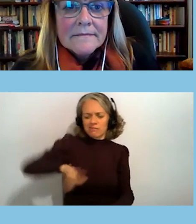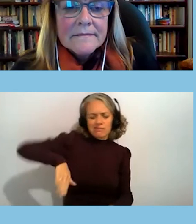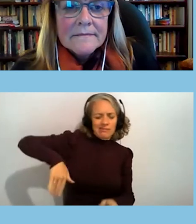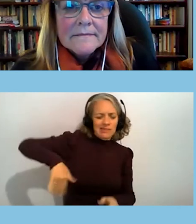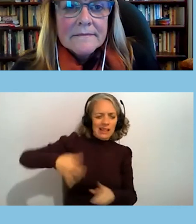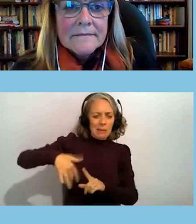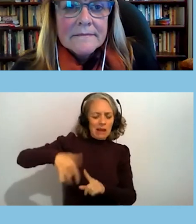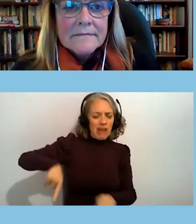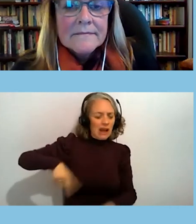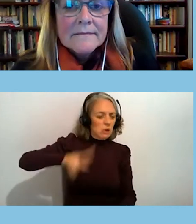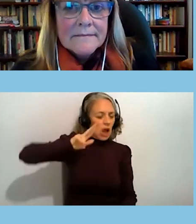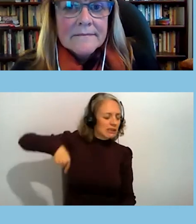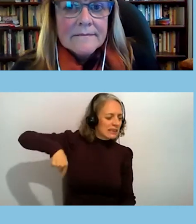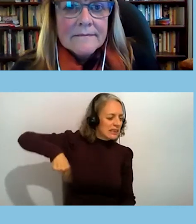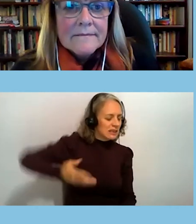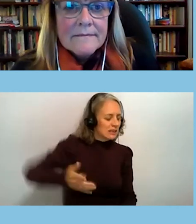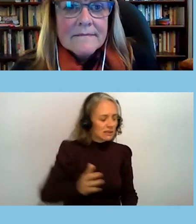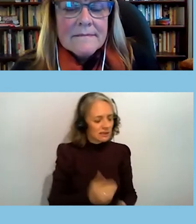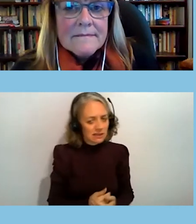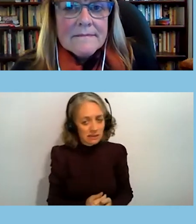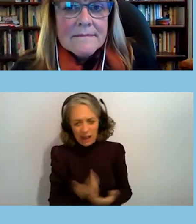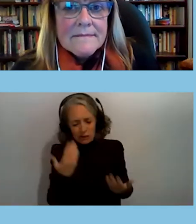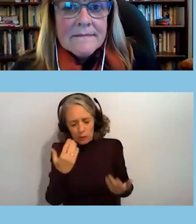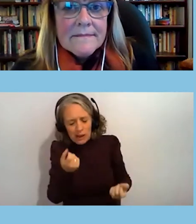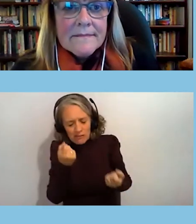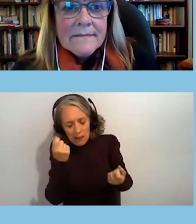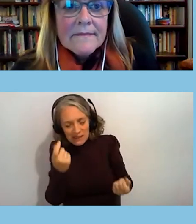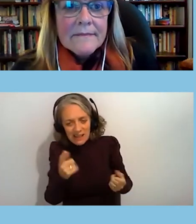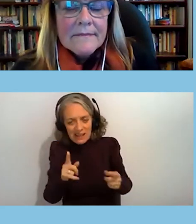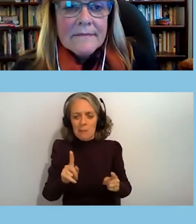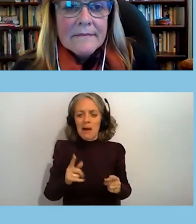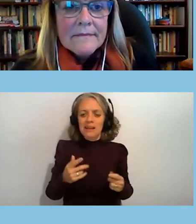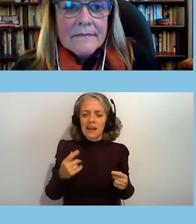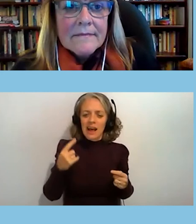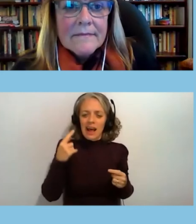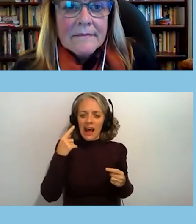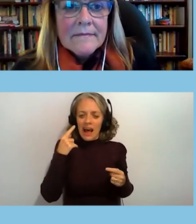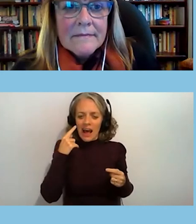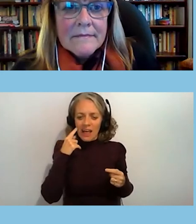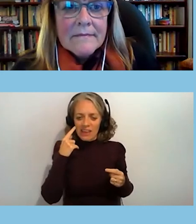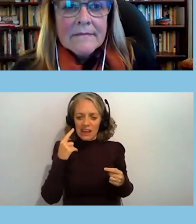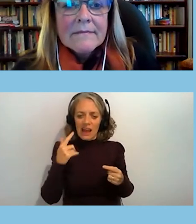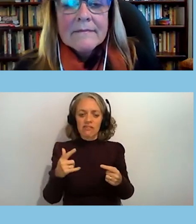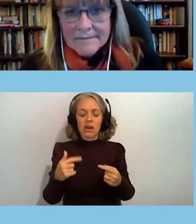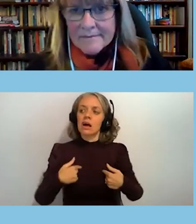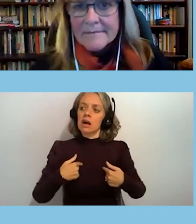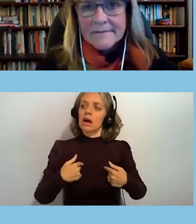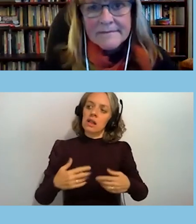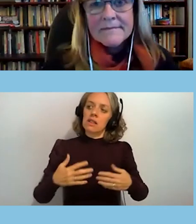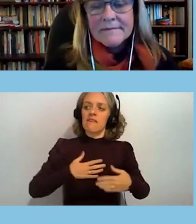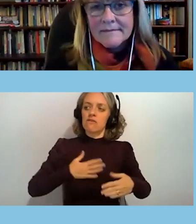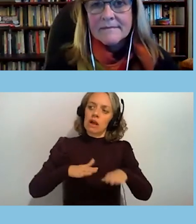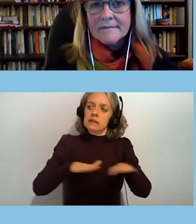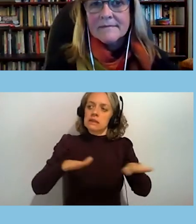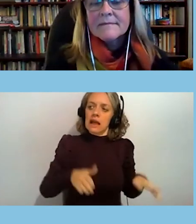lose sight. So yeah, I don't know if that makes sense, but I kind of really think there's a front stage, backstage thing going in